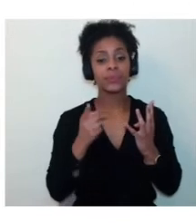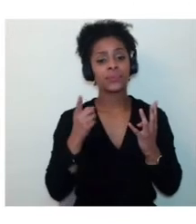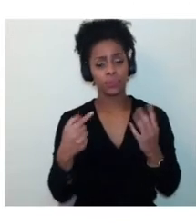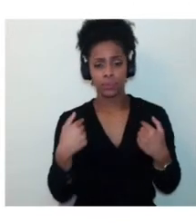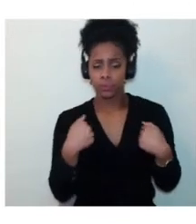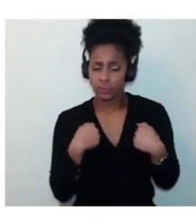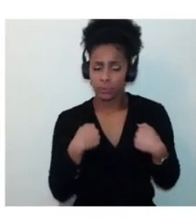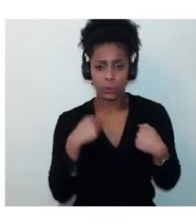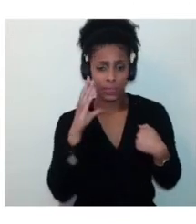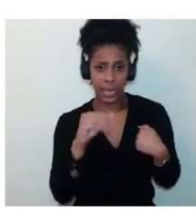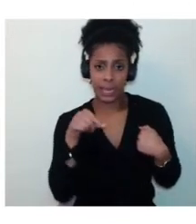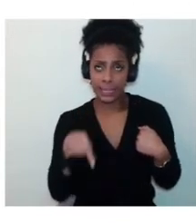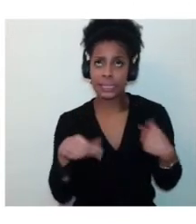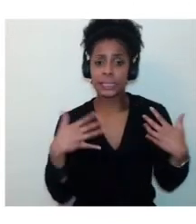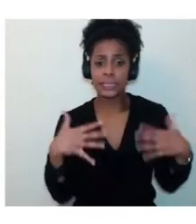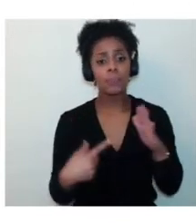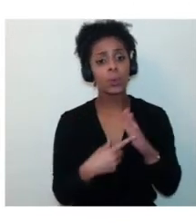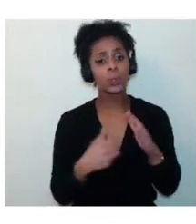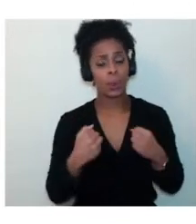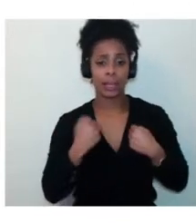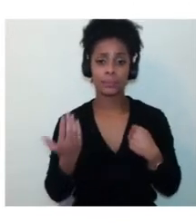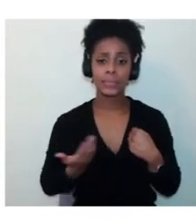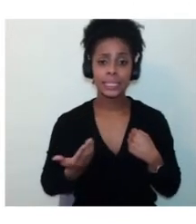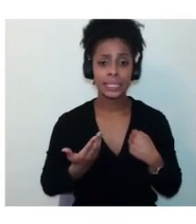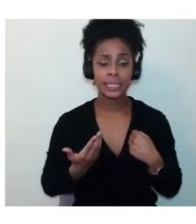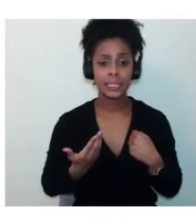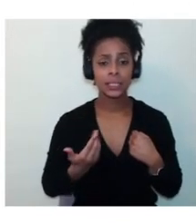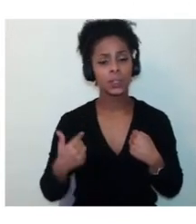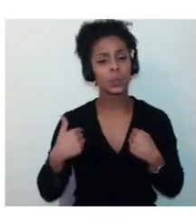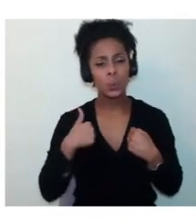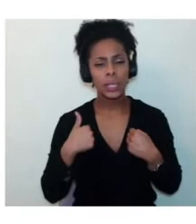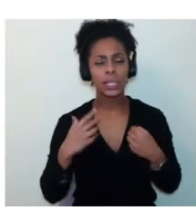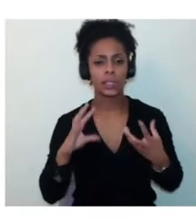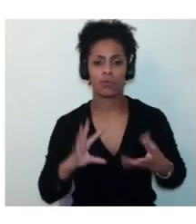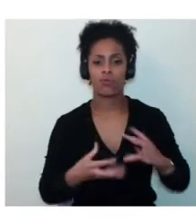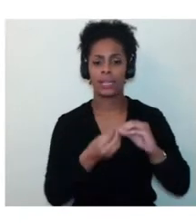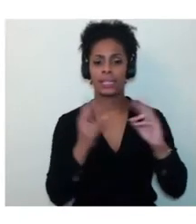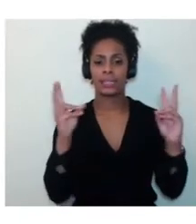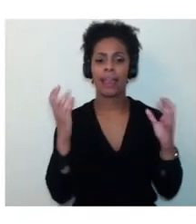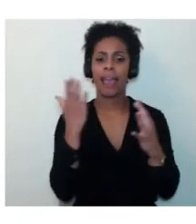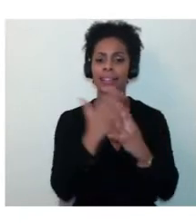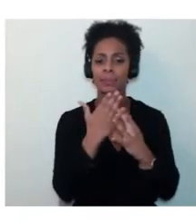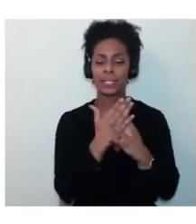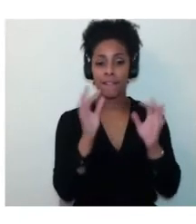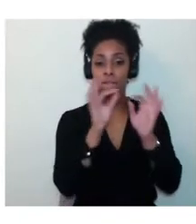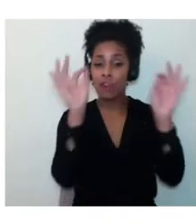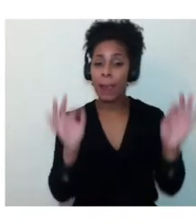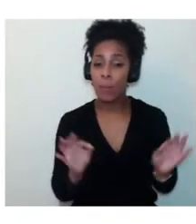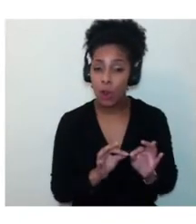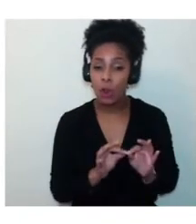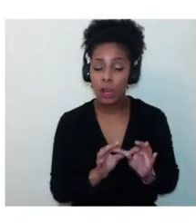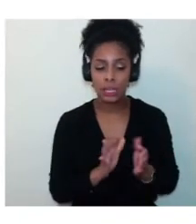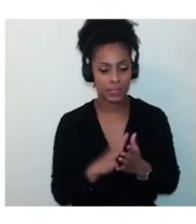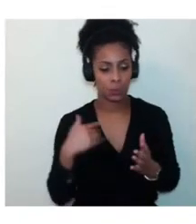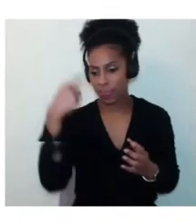to the business. And we have created what's an accessibility framework, which is everything from recruitment to retirement